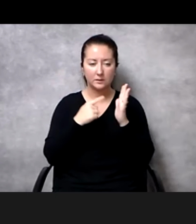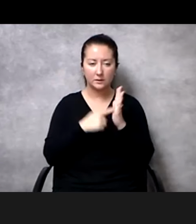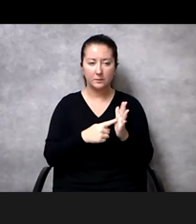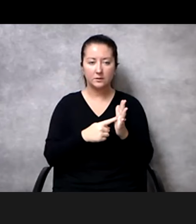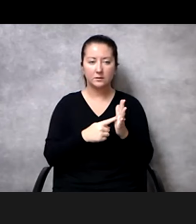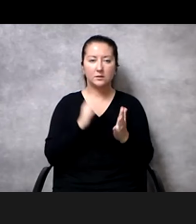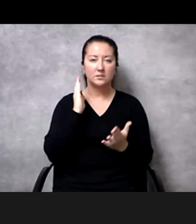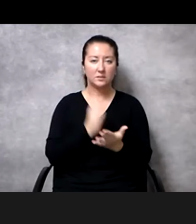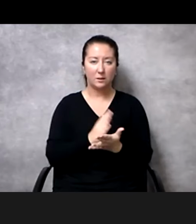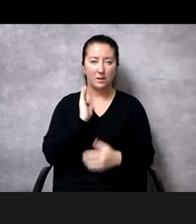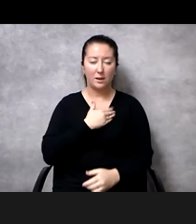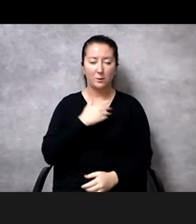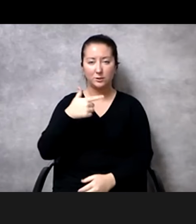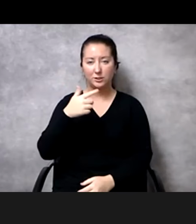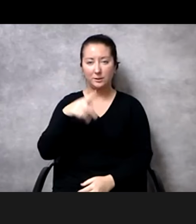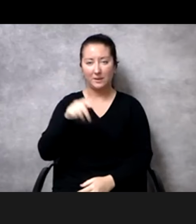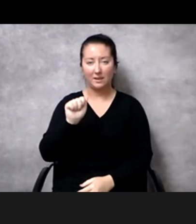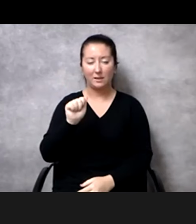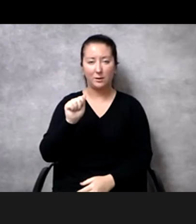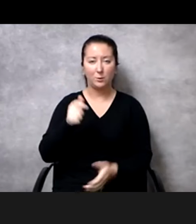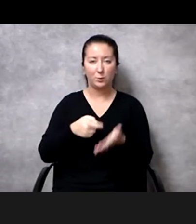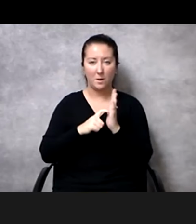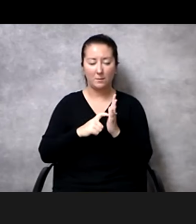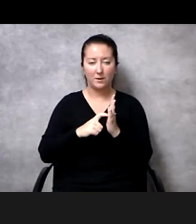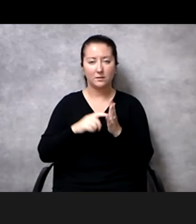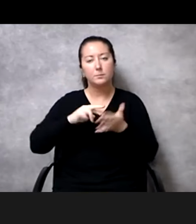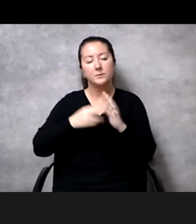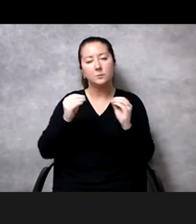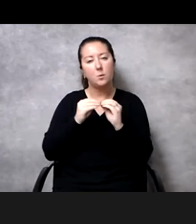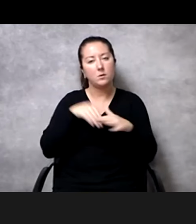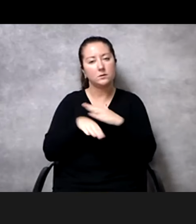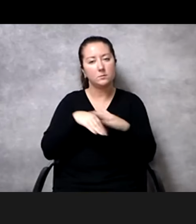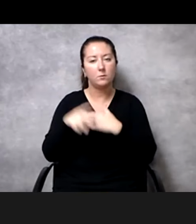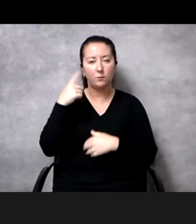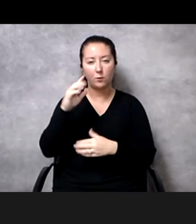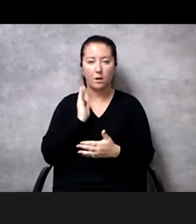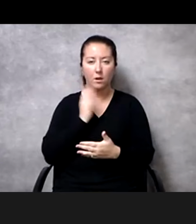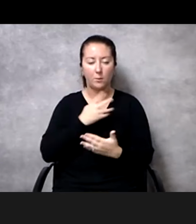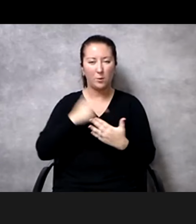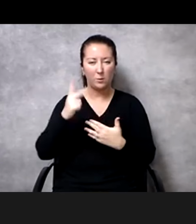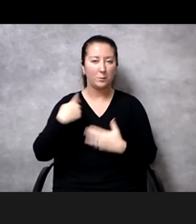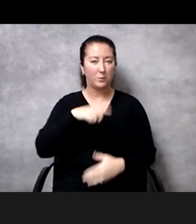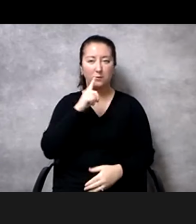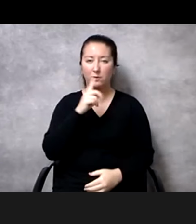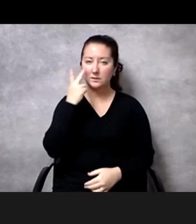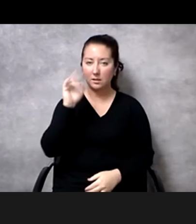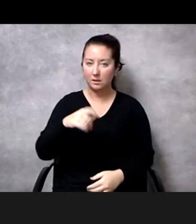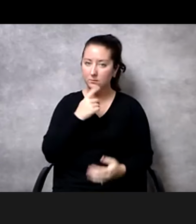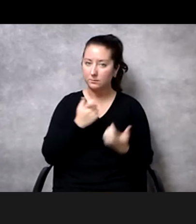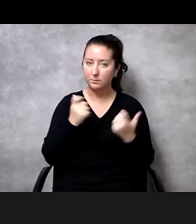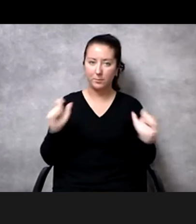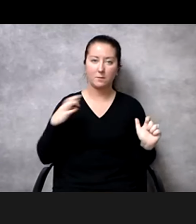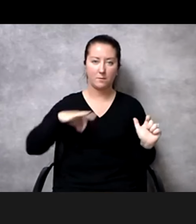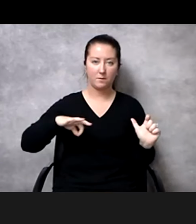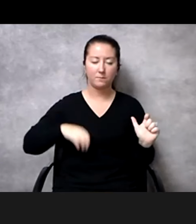GPA requirement just to lower the barrier to entry for a lot of our programs. We found that that's been a helpful thing to